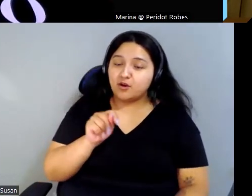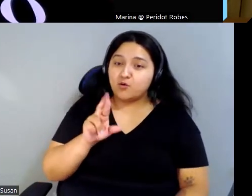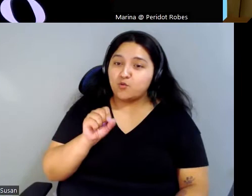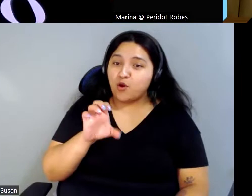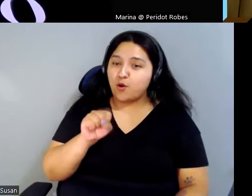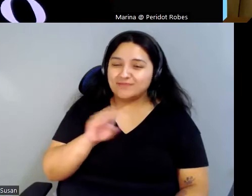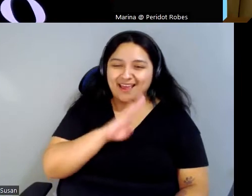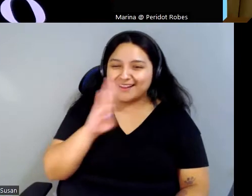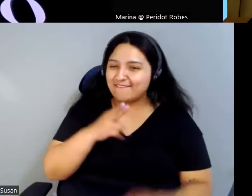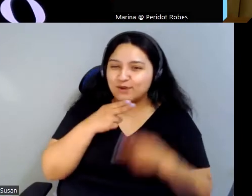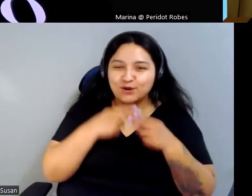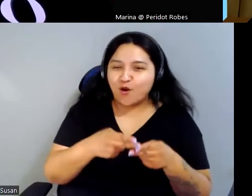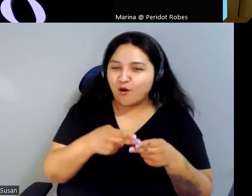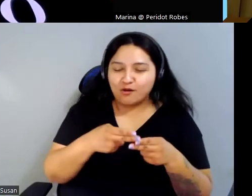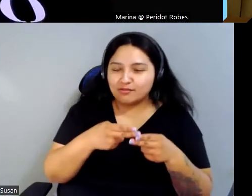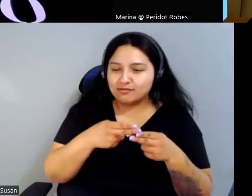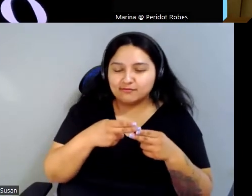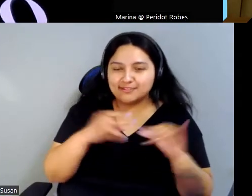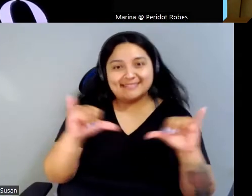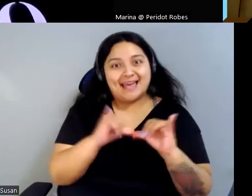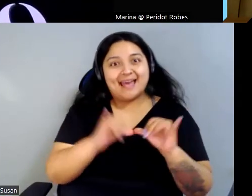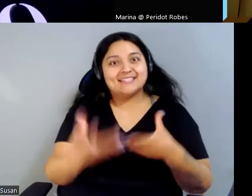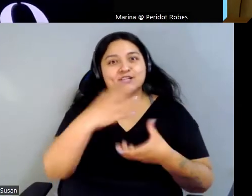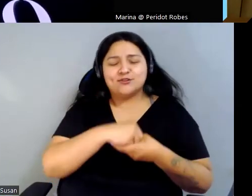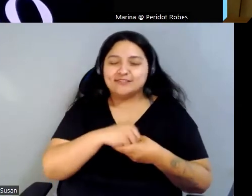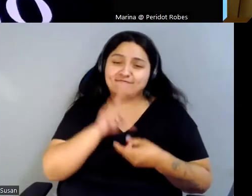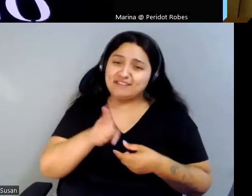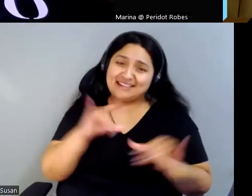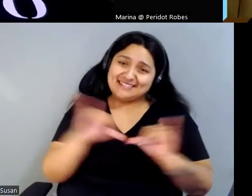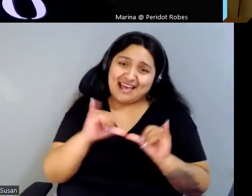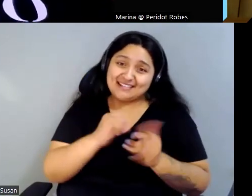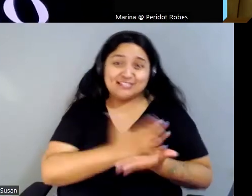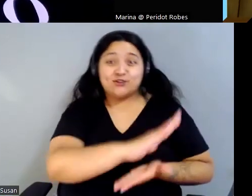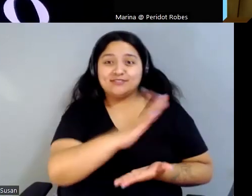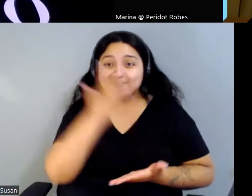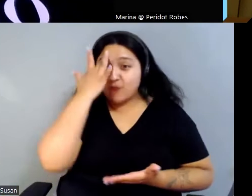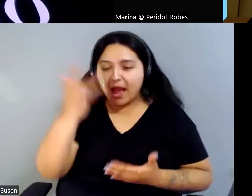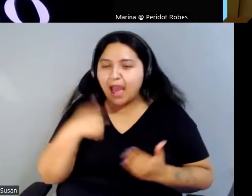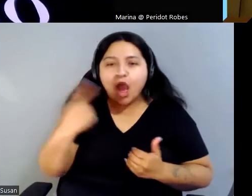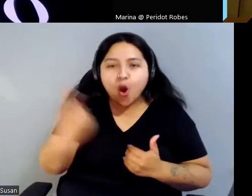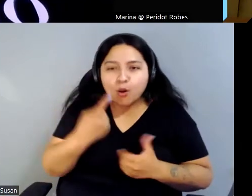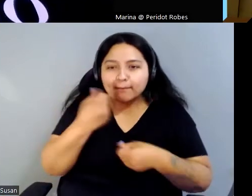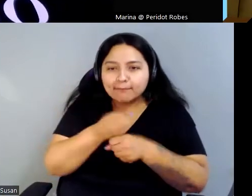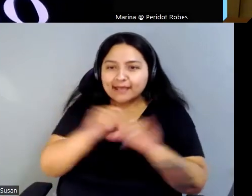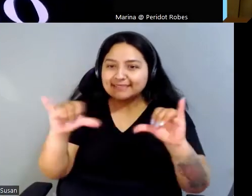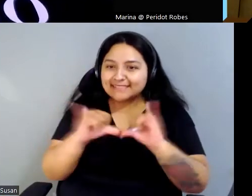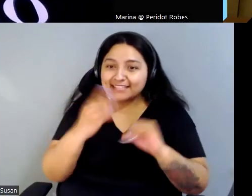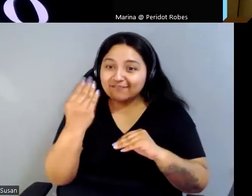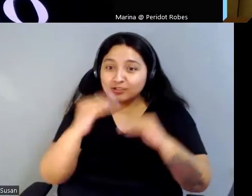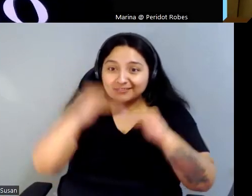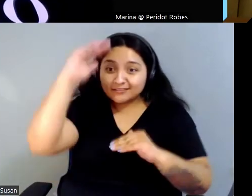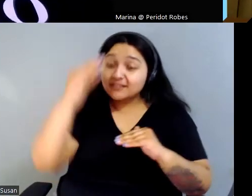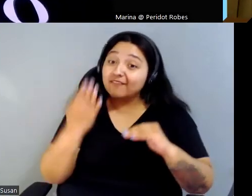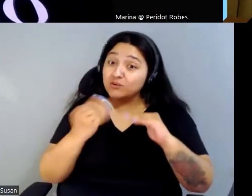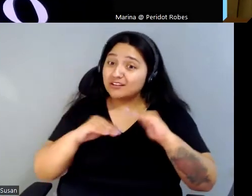never going to make below a size 14. So, I'll never be inclusive. I'm not inclusive of them. I don't give a shit about people